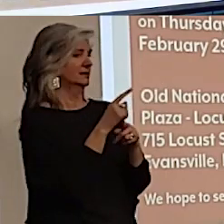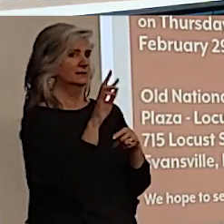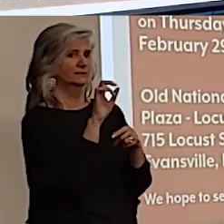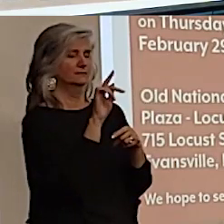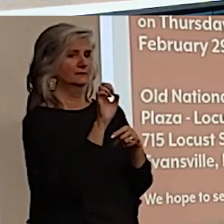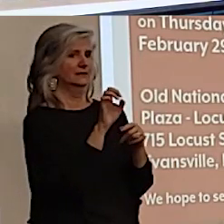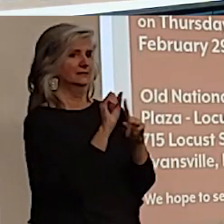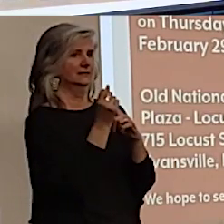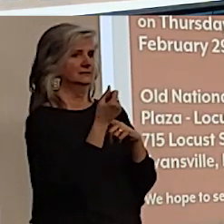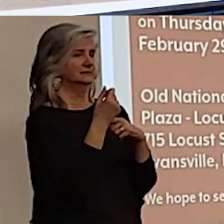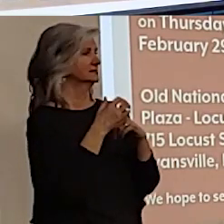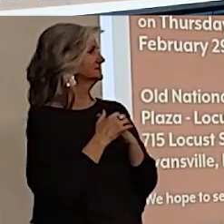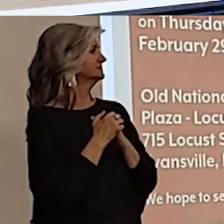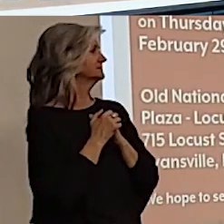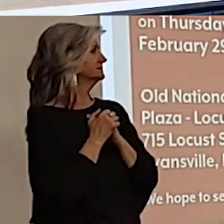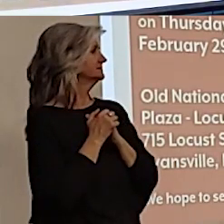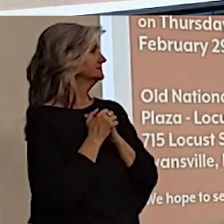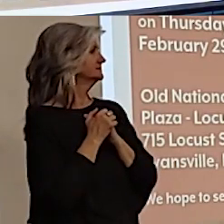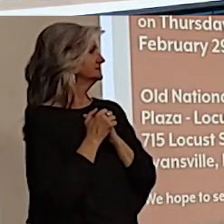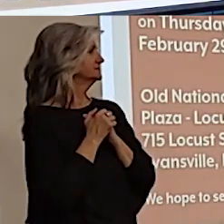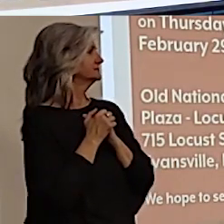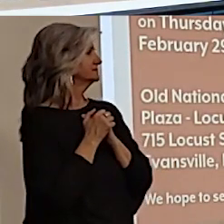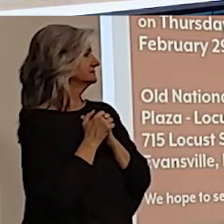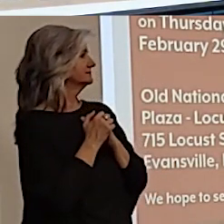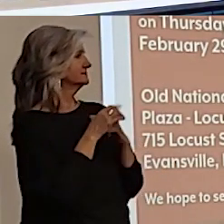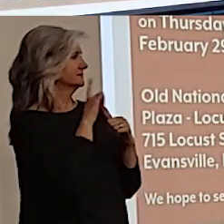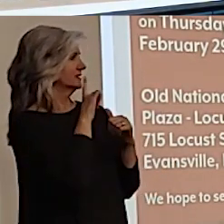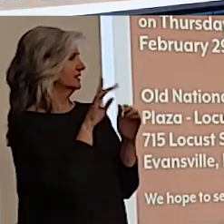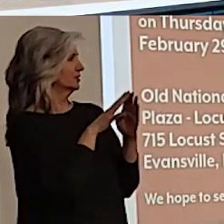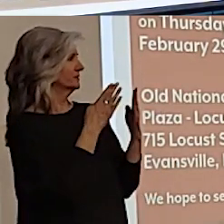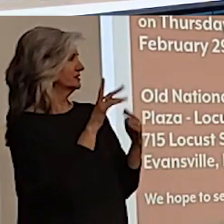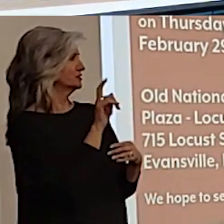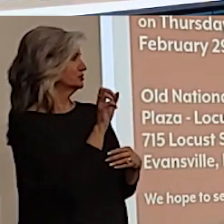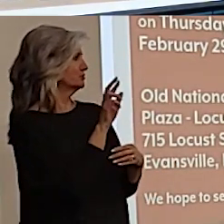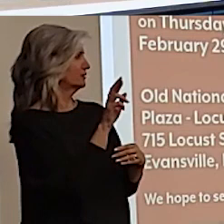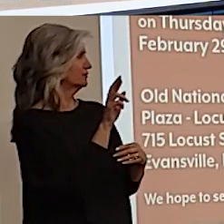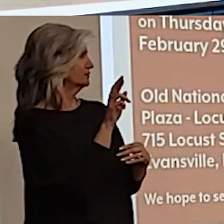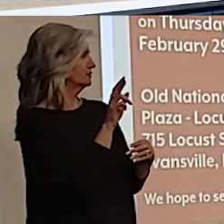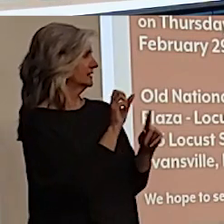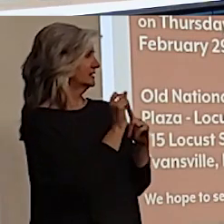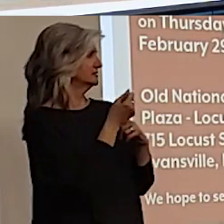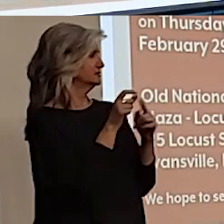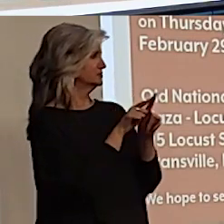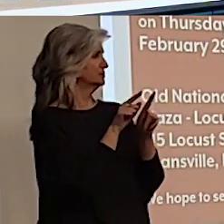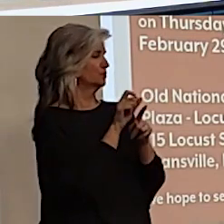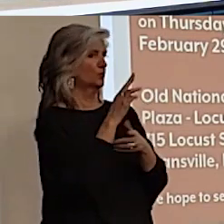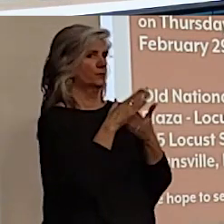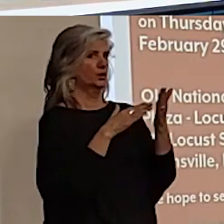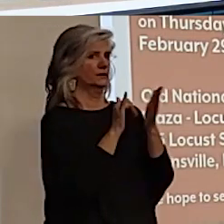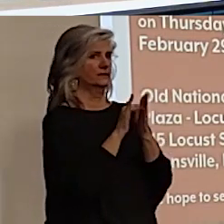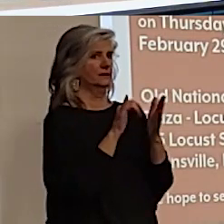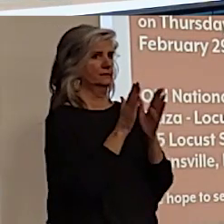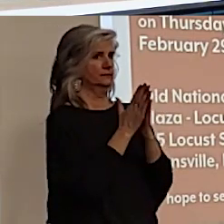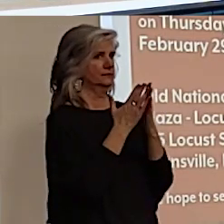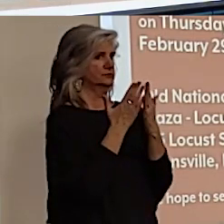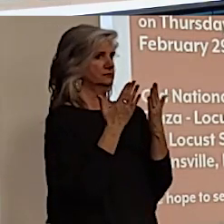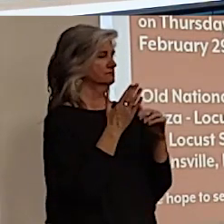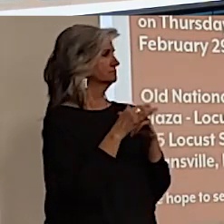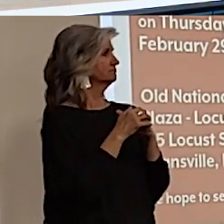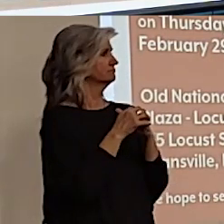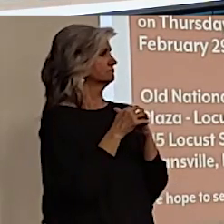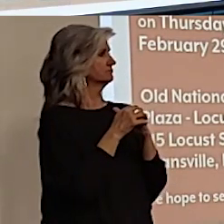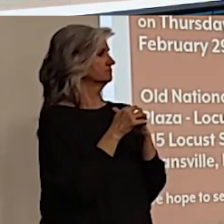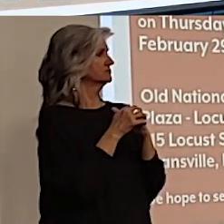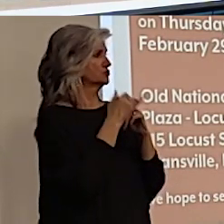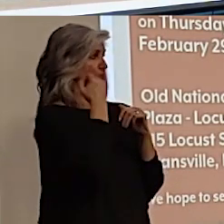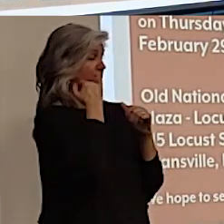case. Are they open during tracker cases as well, or are portions of the books open for tracker? So